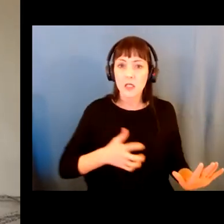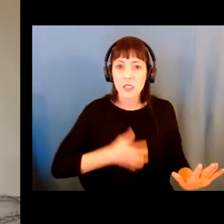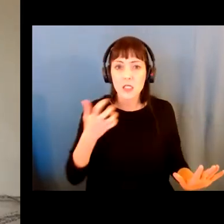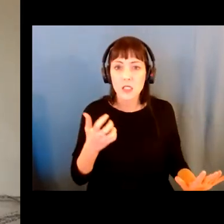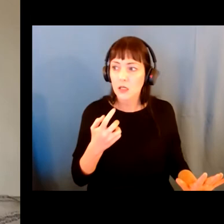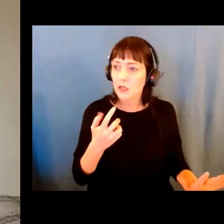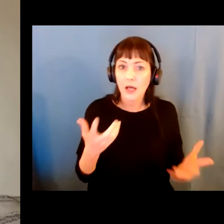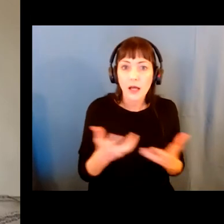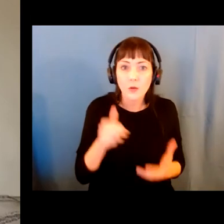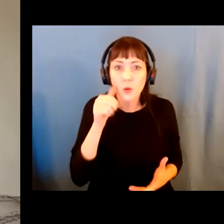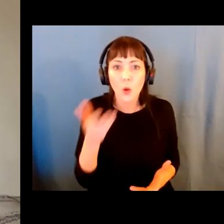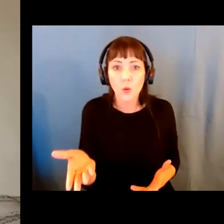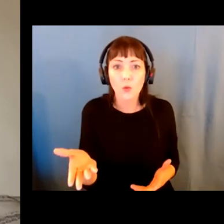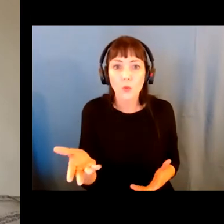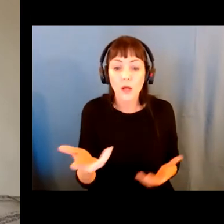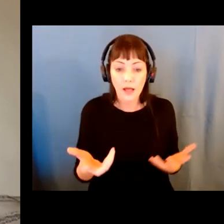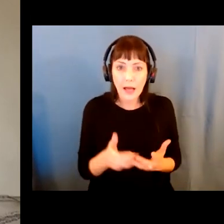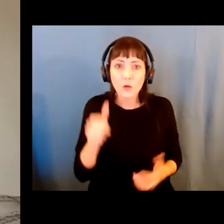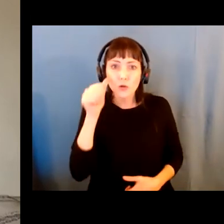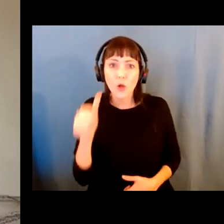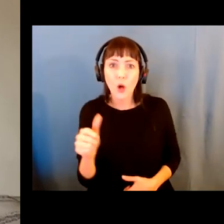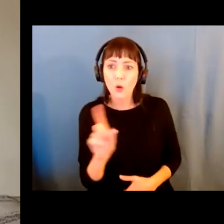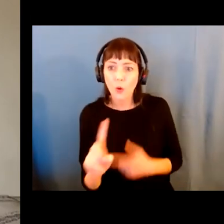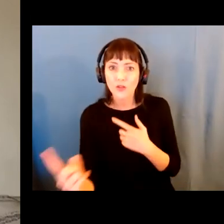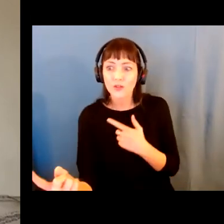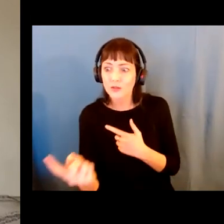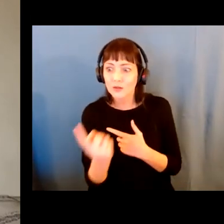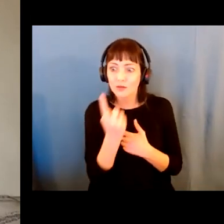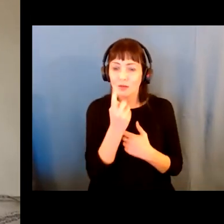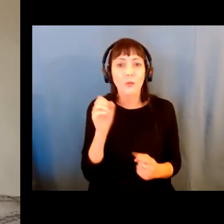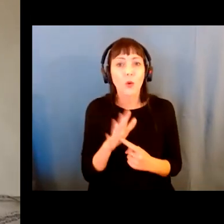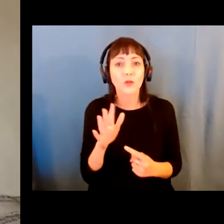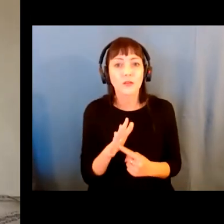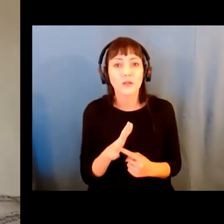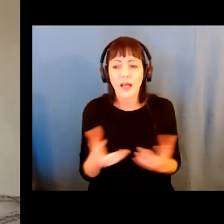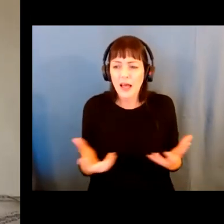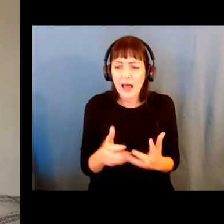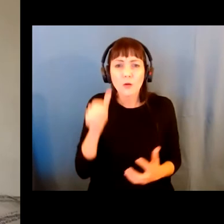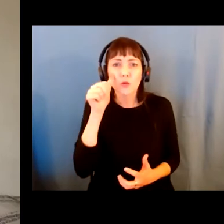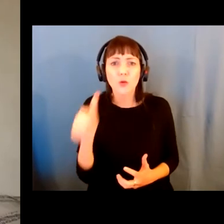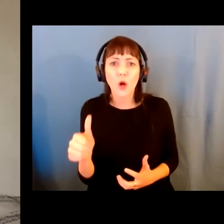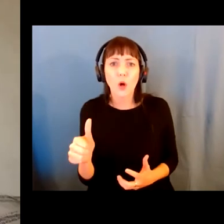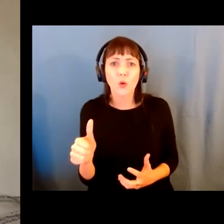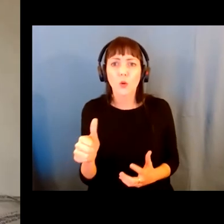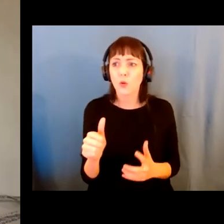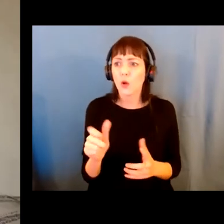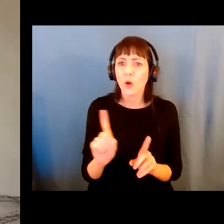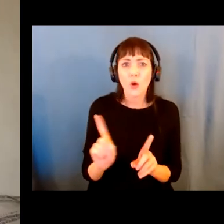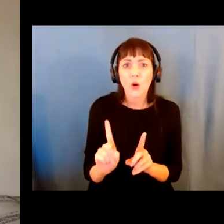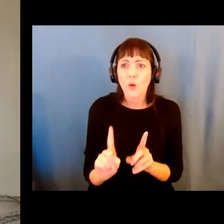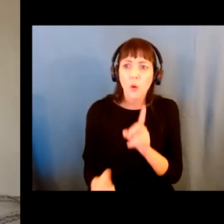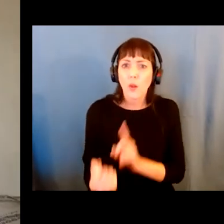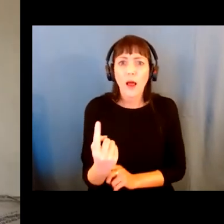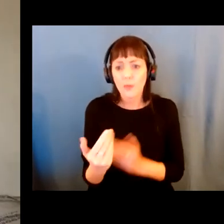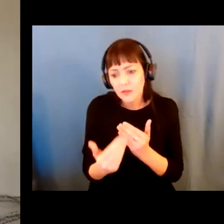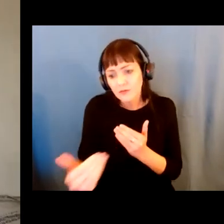would you know? How do you know the coming zeitgeist? How do you know the new aesthetic forms? How do you know the new